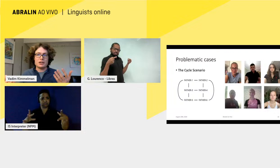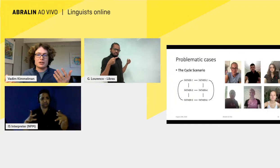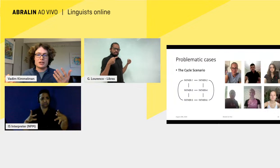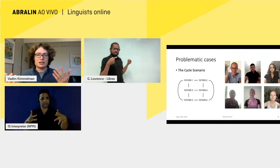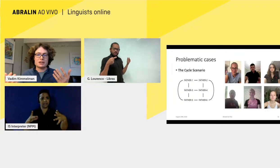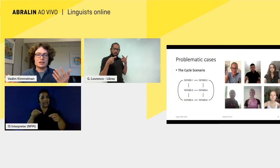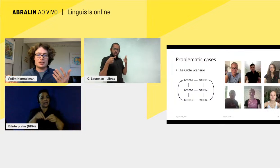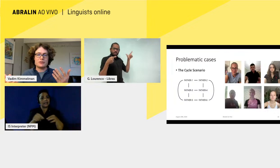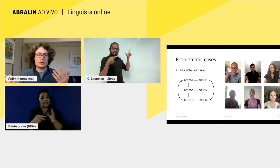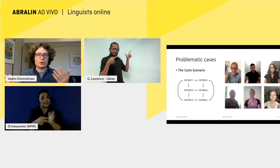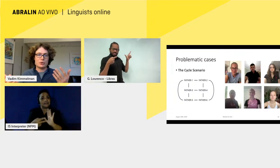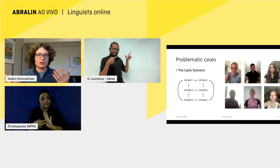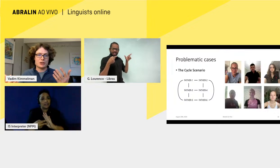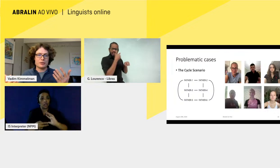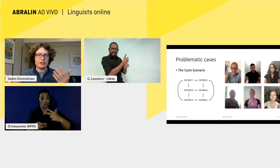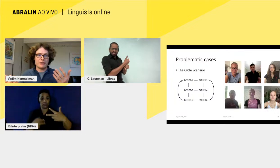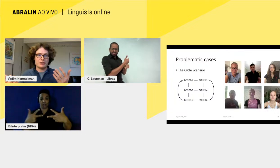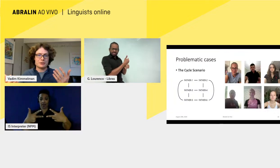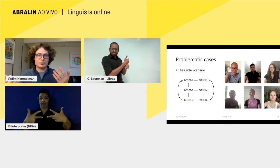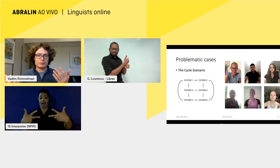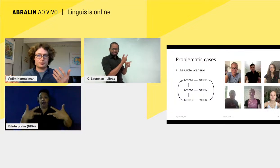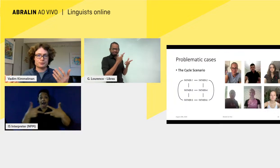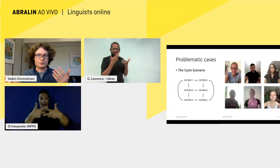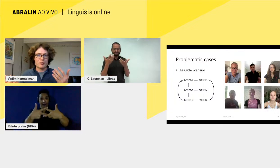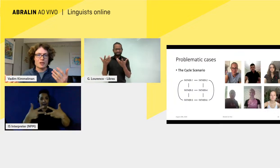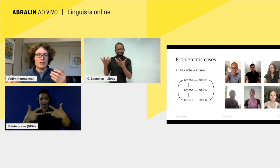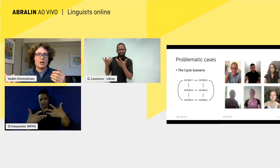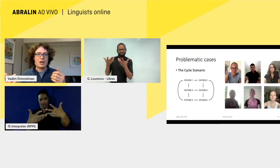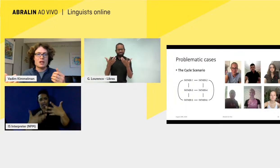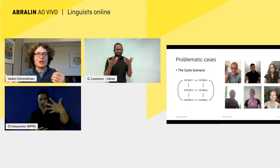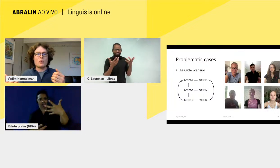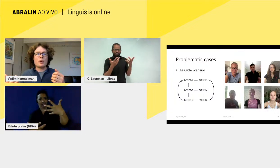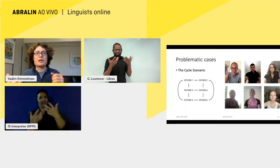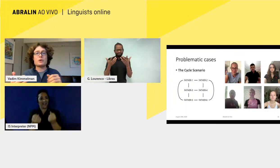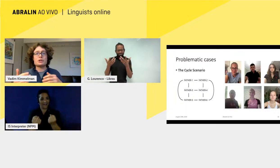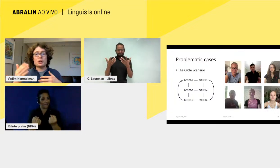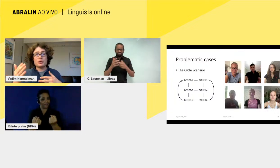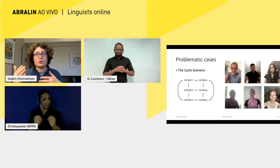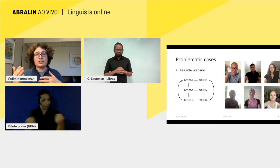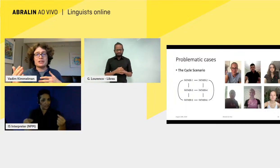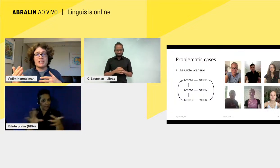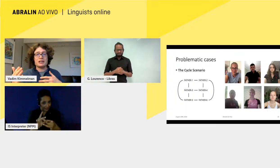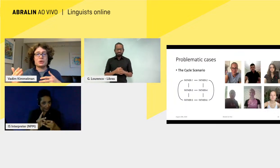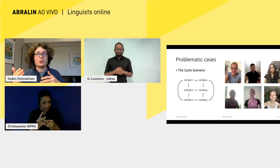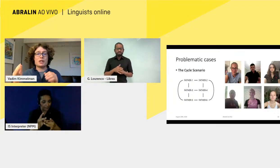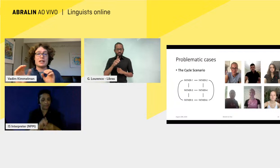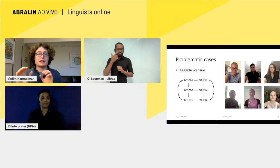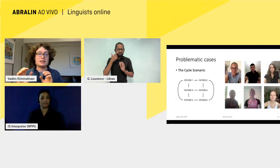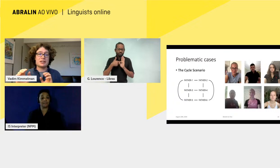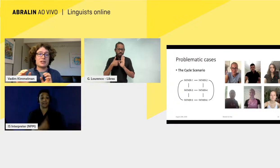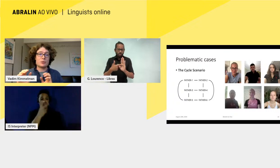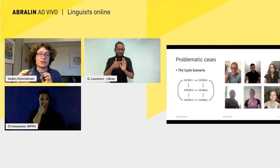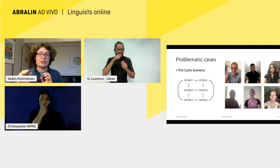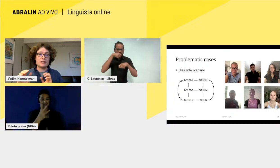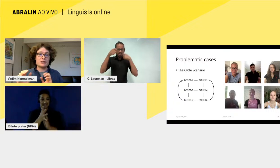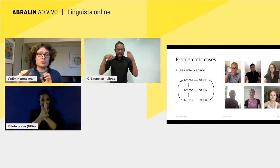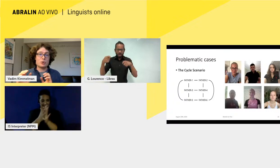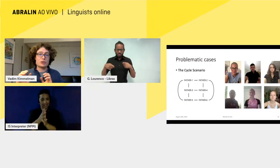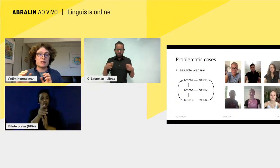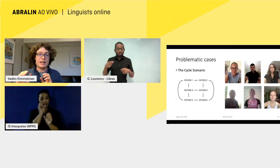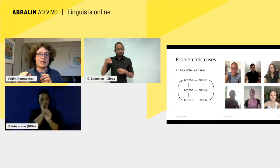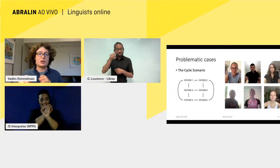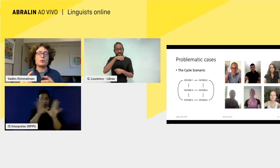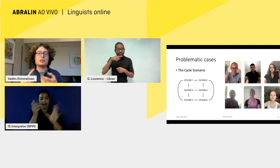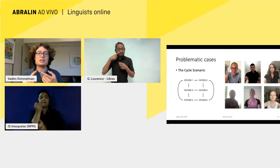to be considered phonological variants. When I will show you the science, you will understand what the